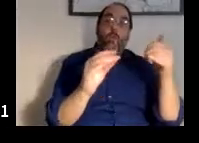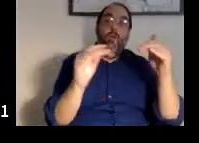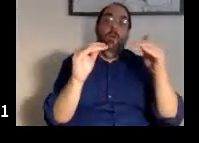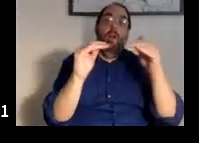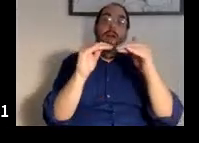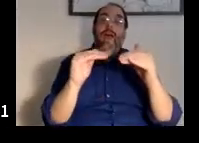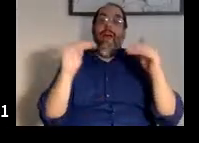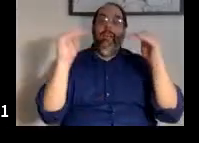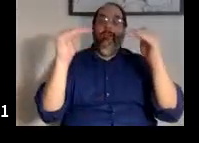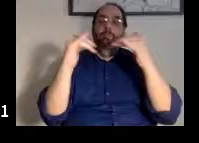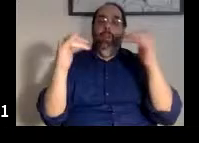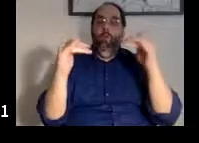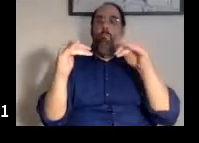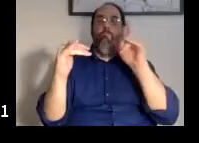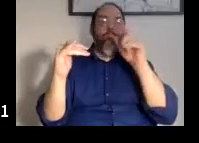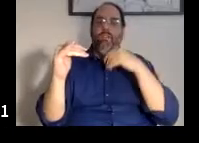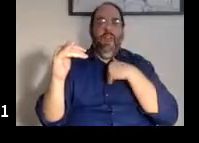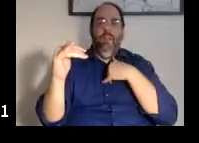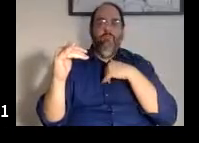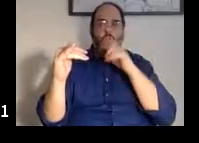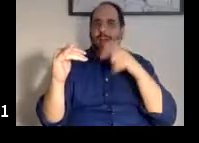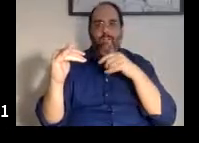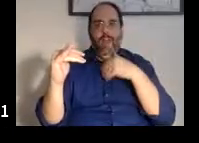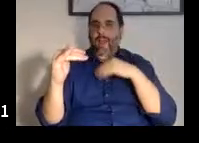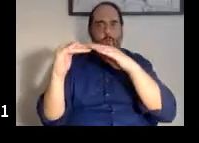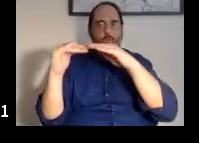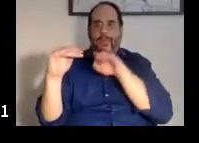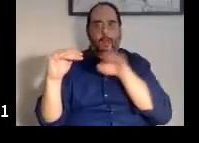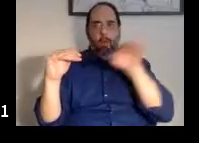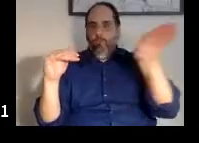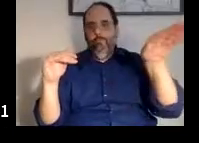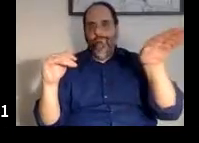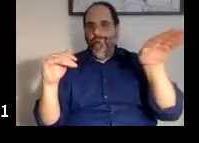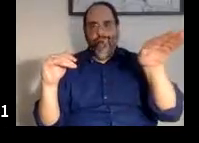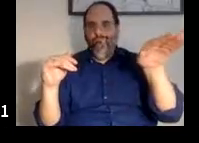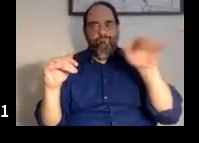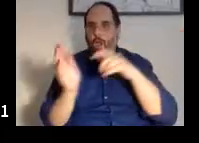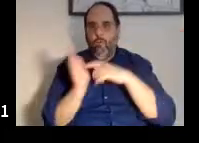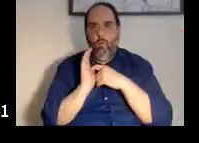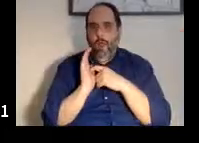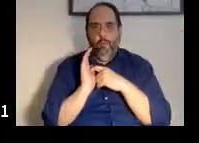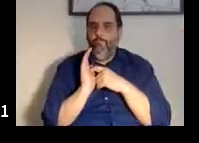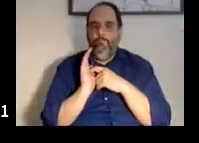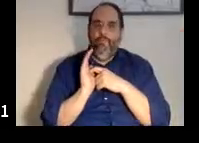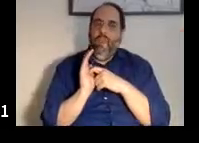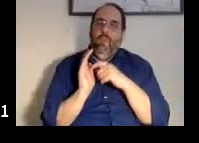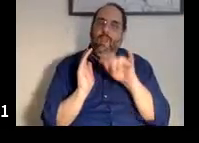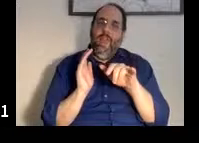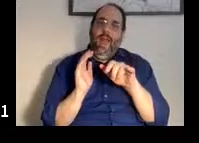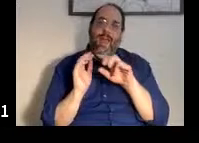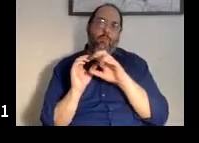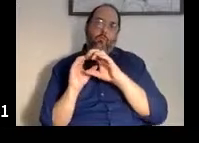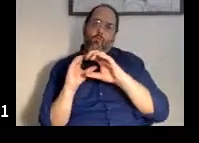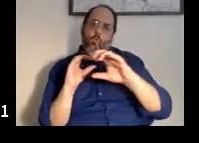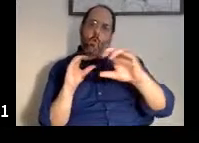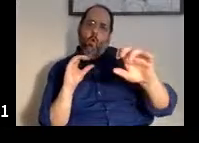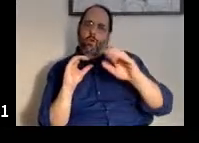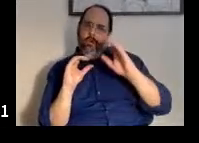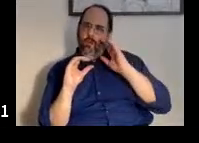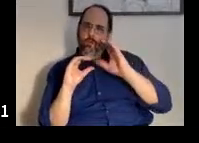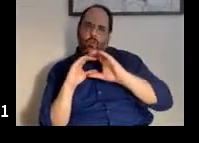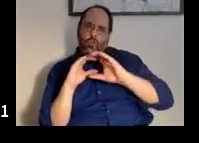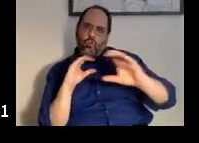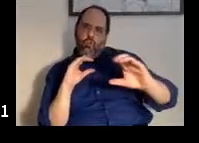play component to have a ramp requirement. Okay, so there's no requirement for that crawl tube or things like that